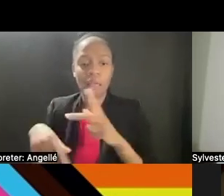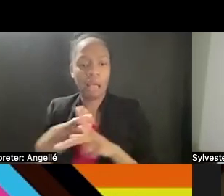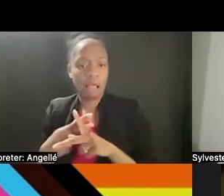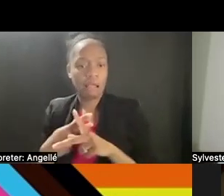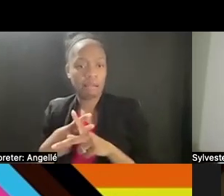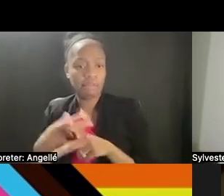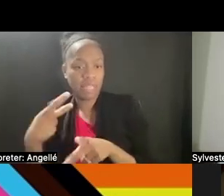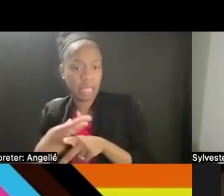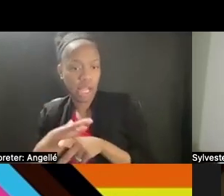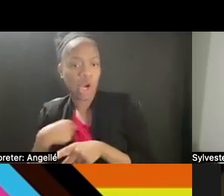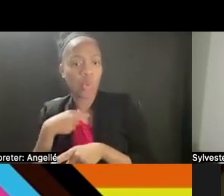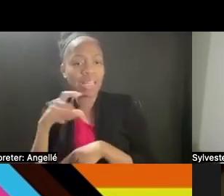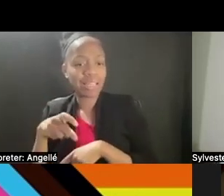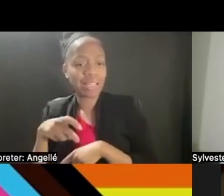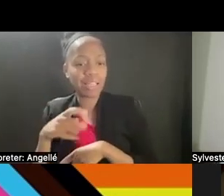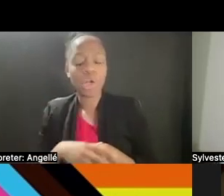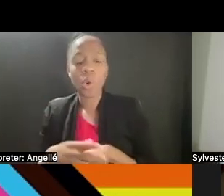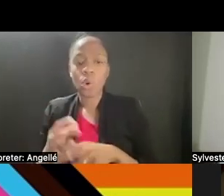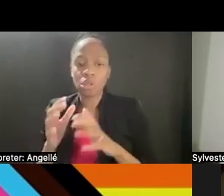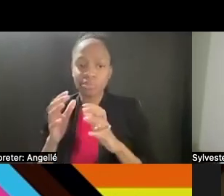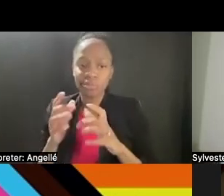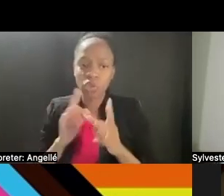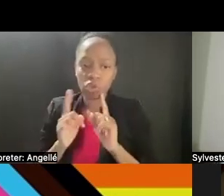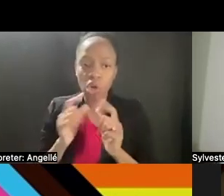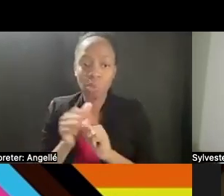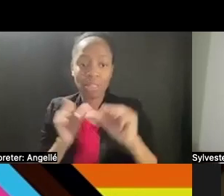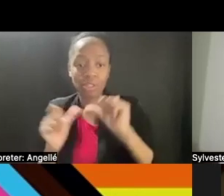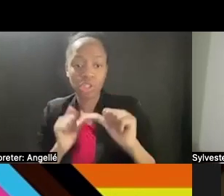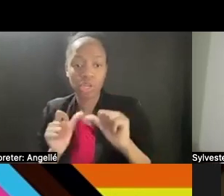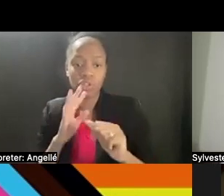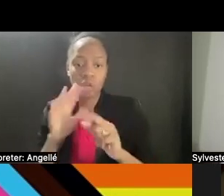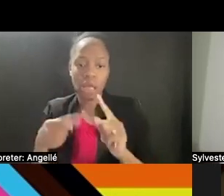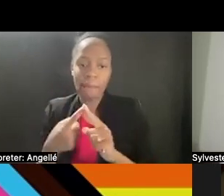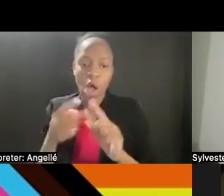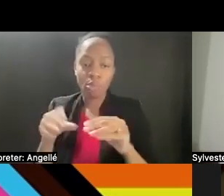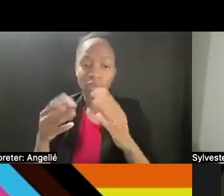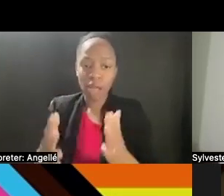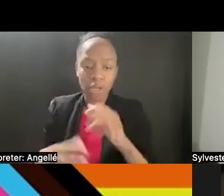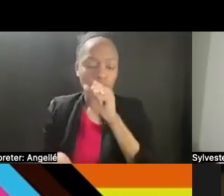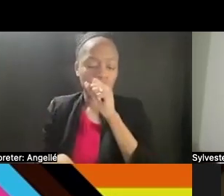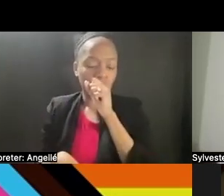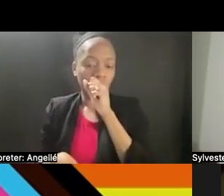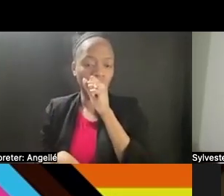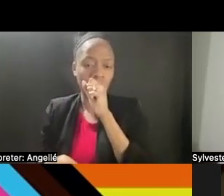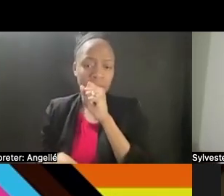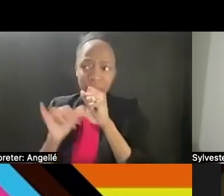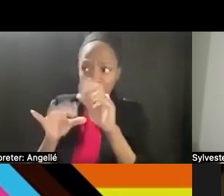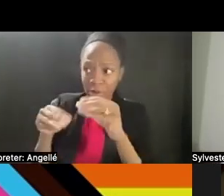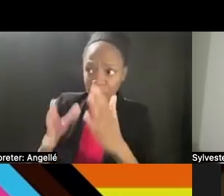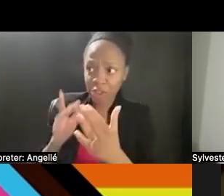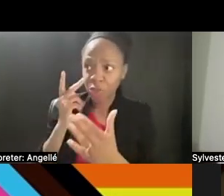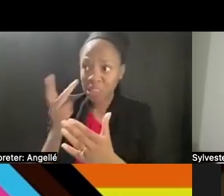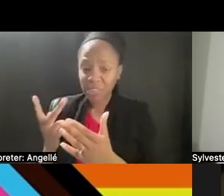we need. We're talking to each other and we're talking about providers and helping people understand if that provider that you're going to is